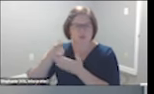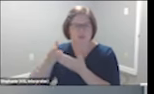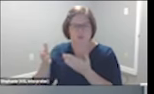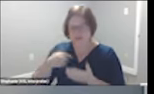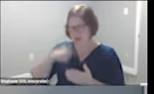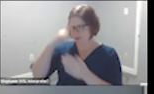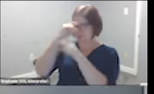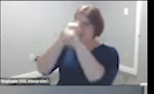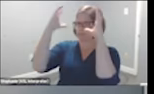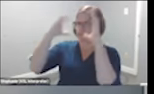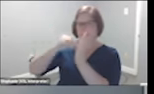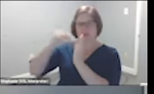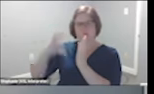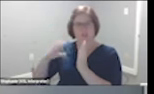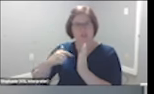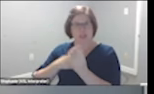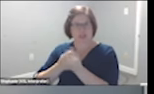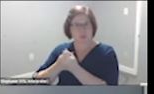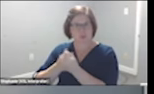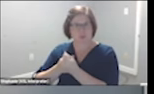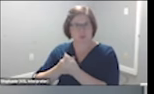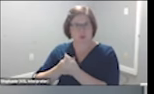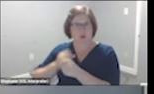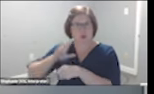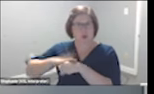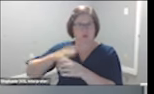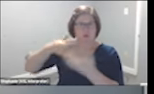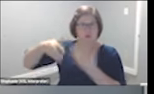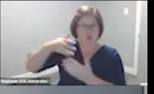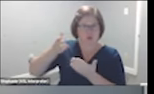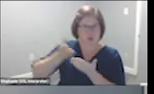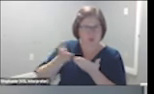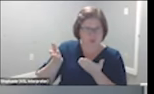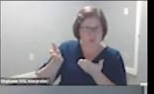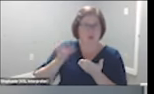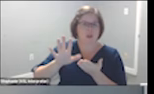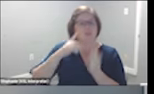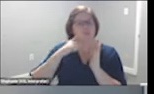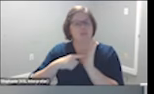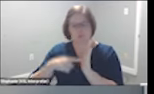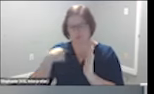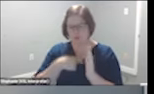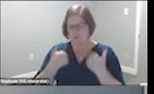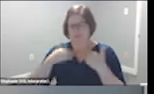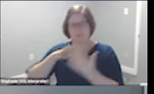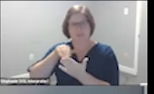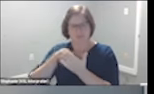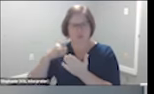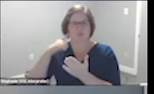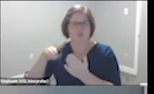the social aspect on campus. Okay. And we have a Center for Diversity and Inclusion,